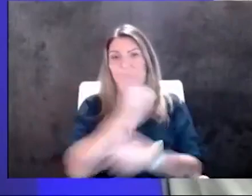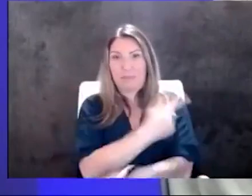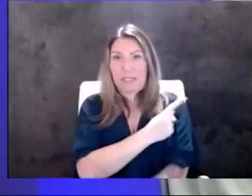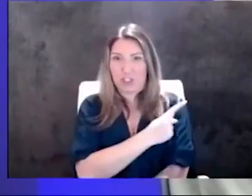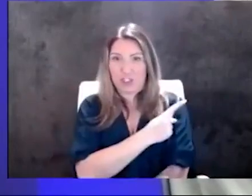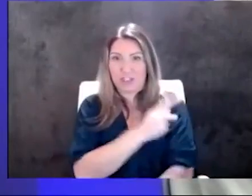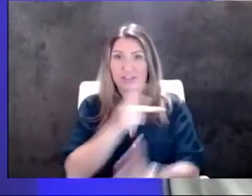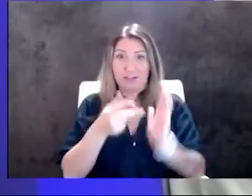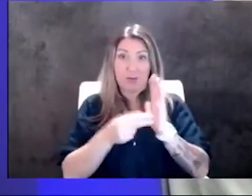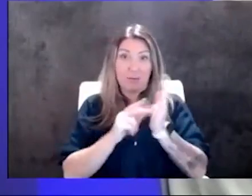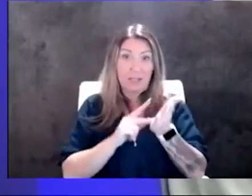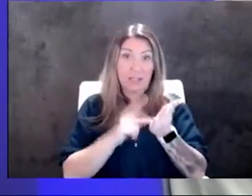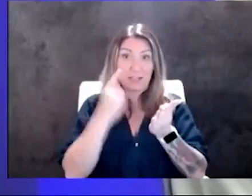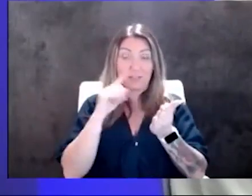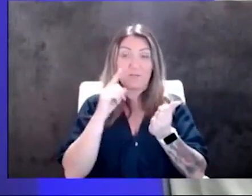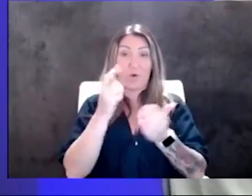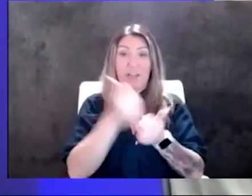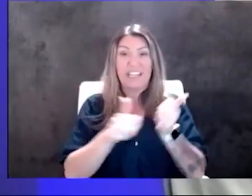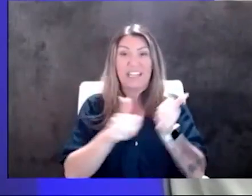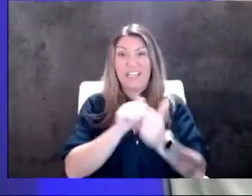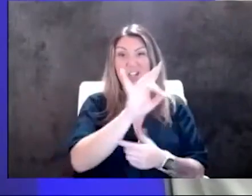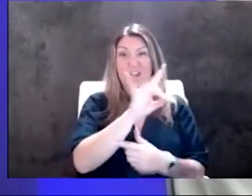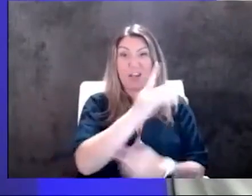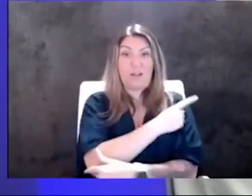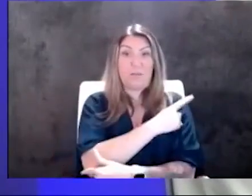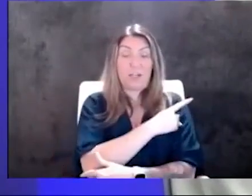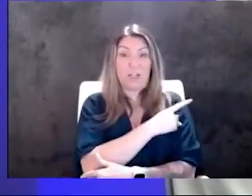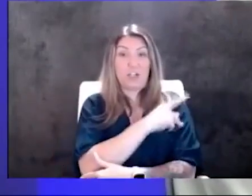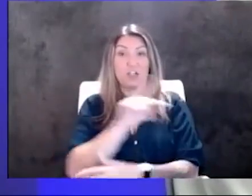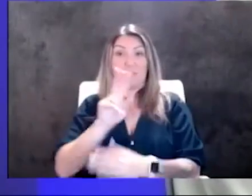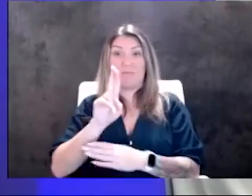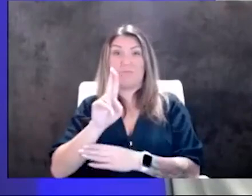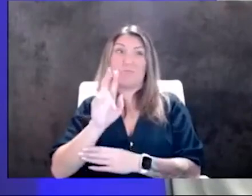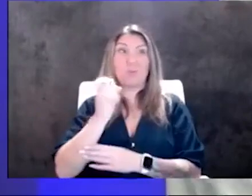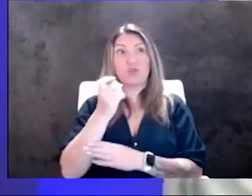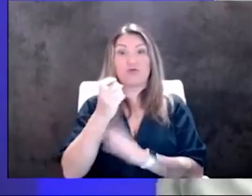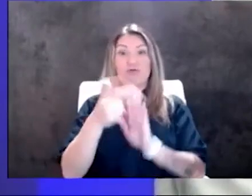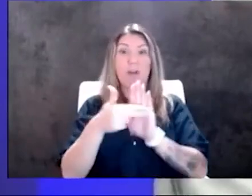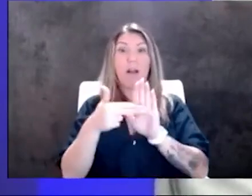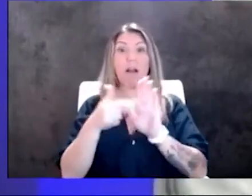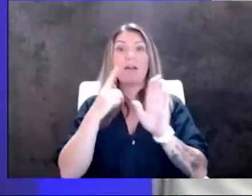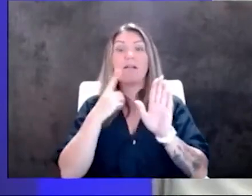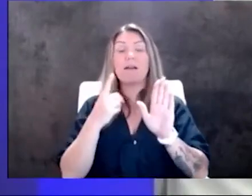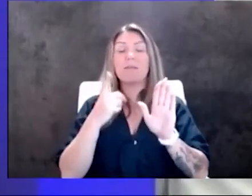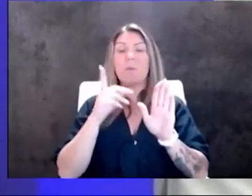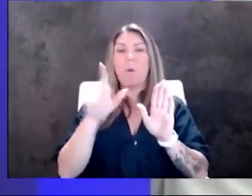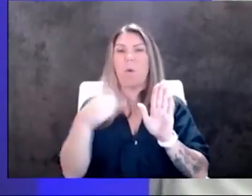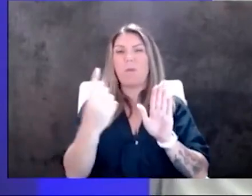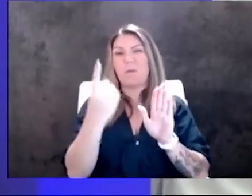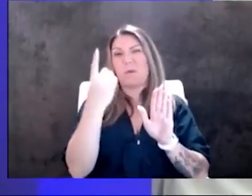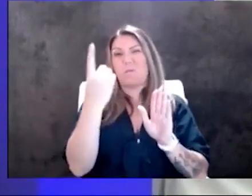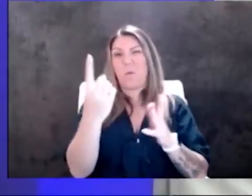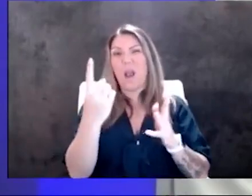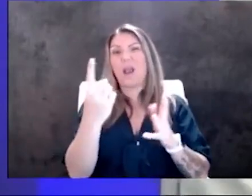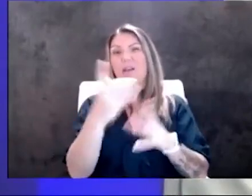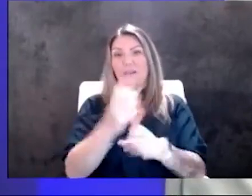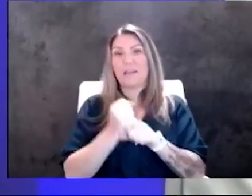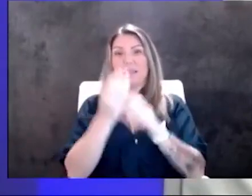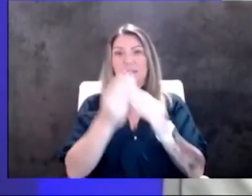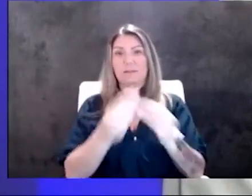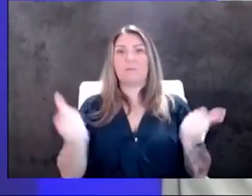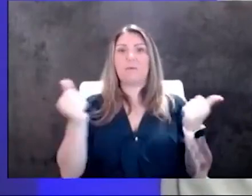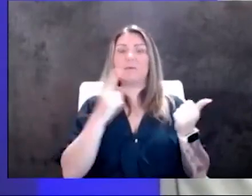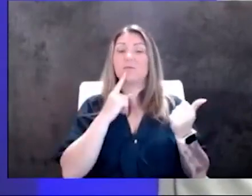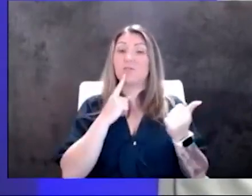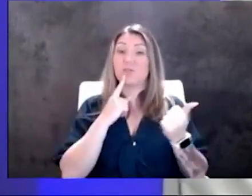for every 8 patients that we prescribe those drugs, probably only one of them gets therapeutic effect. So there's a great number of patients that really have ineffective pain treatment.